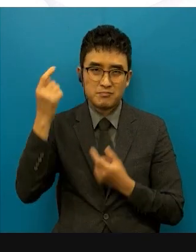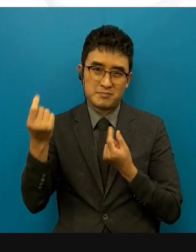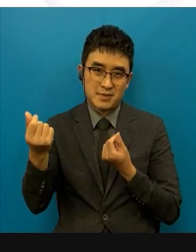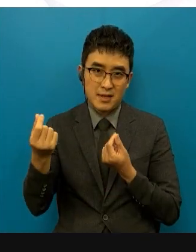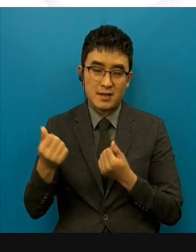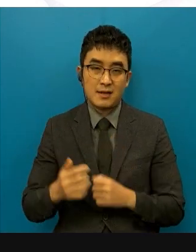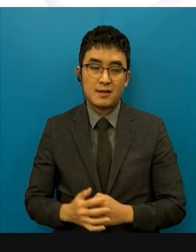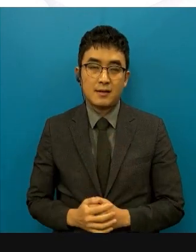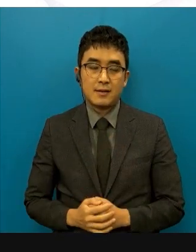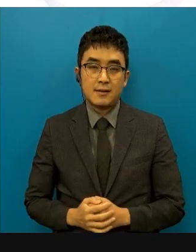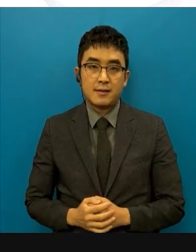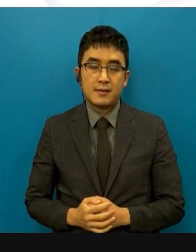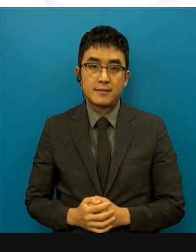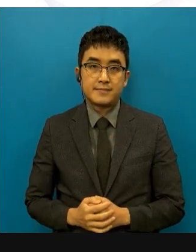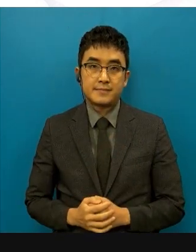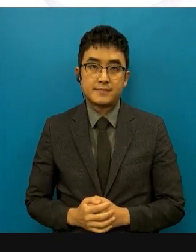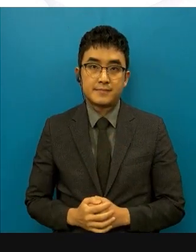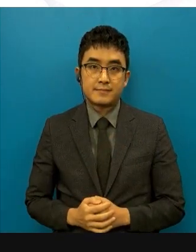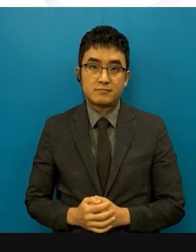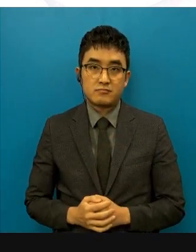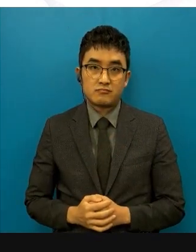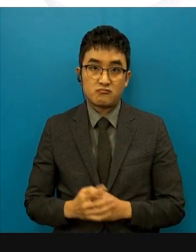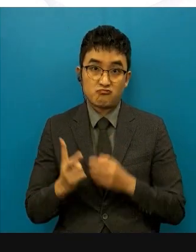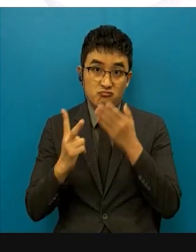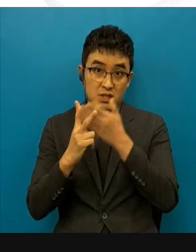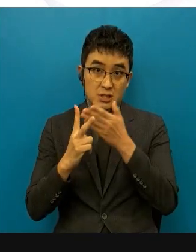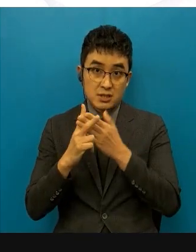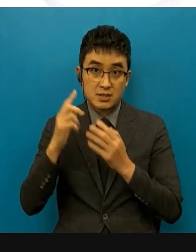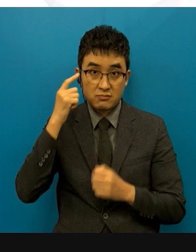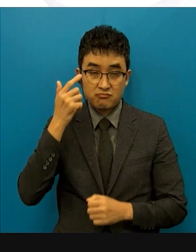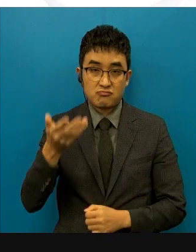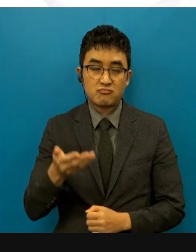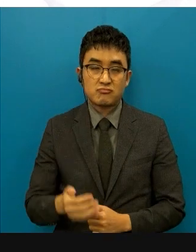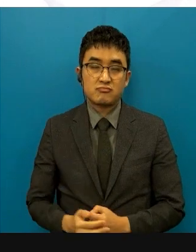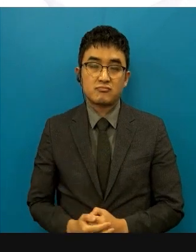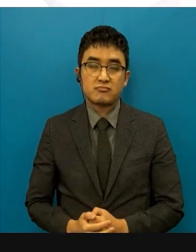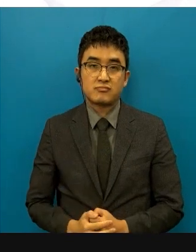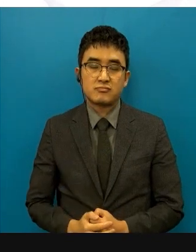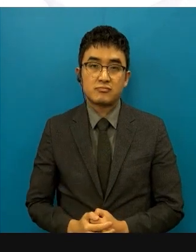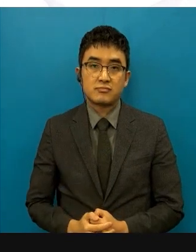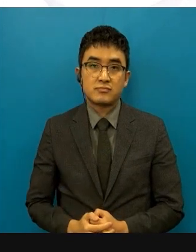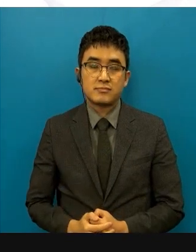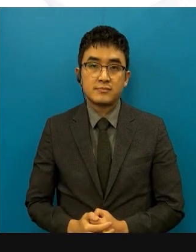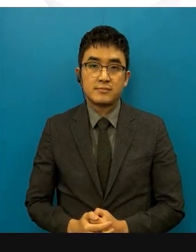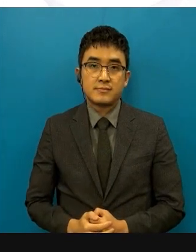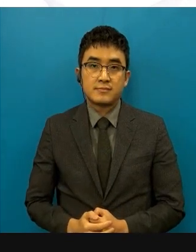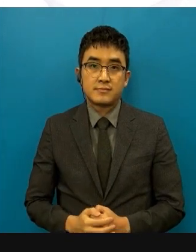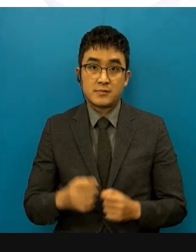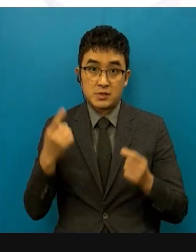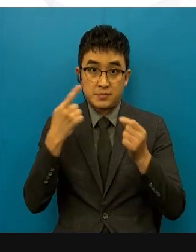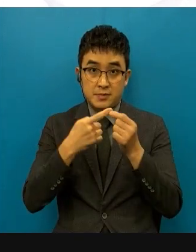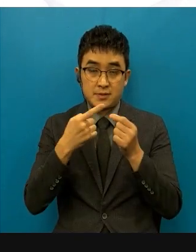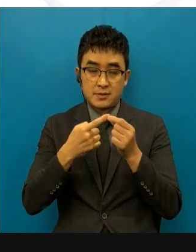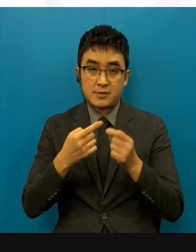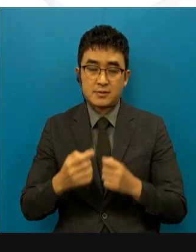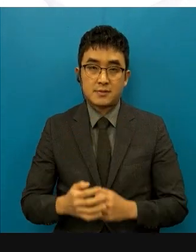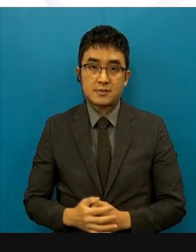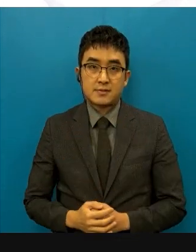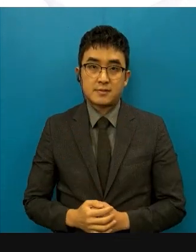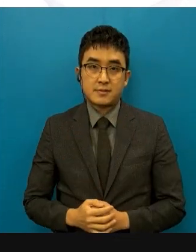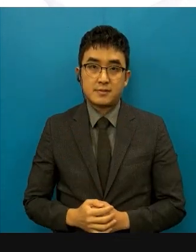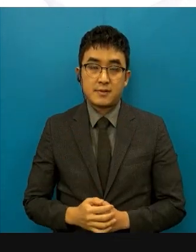two questions. One is, you mentioned that Canada or other countries that adopted